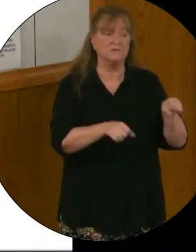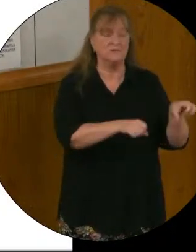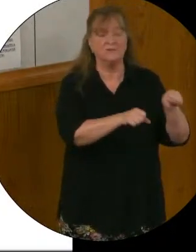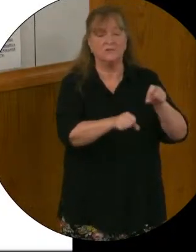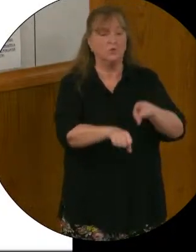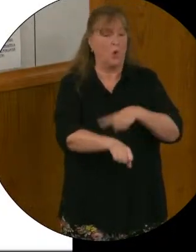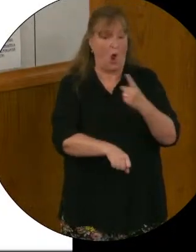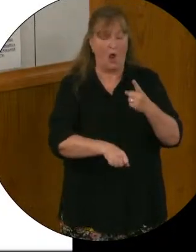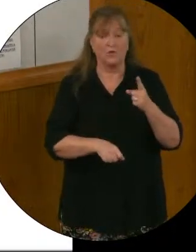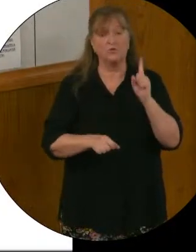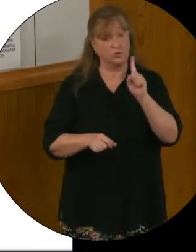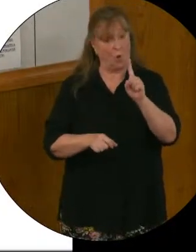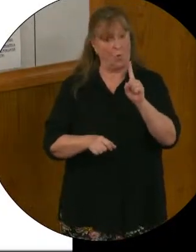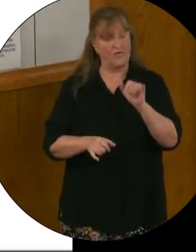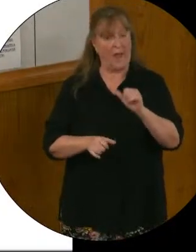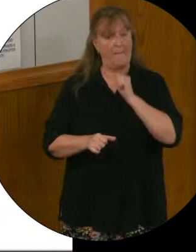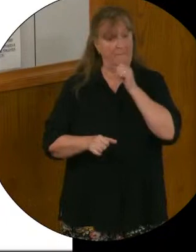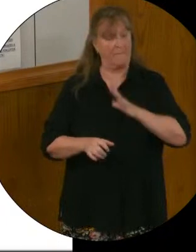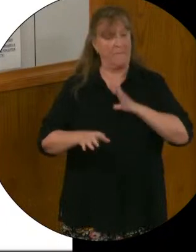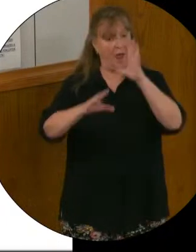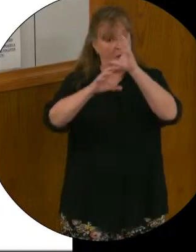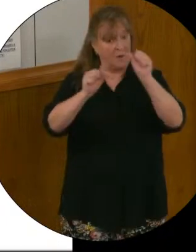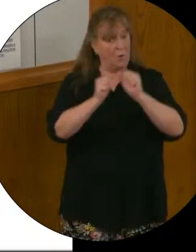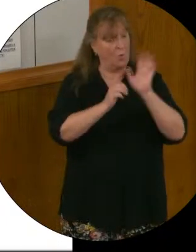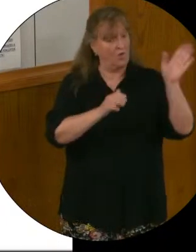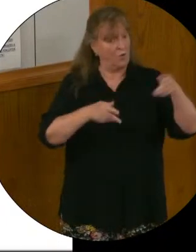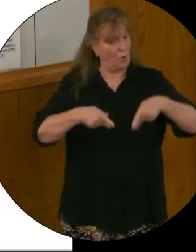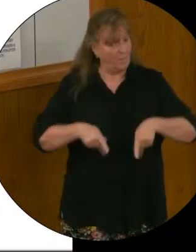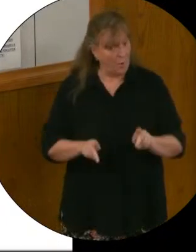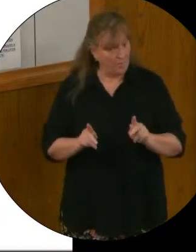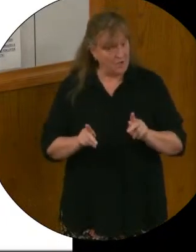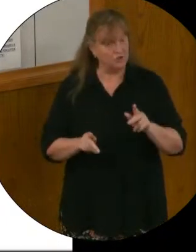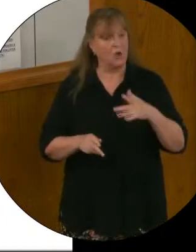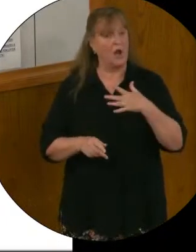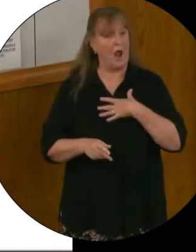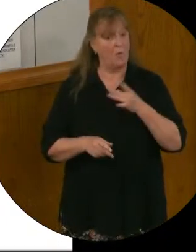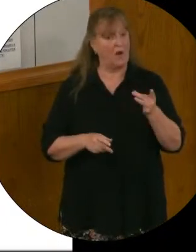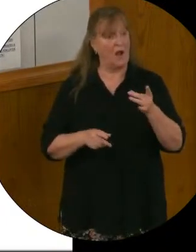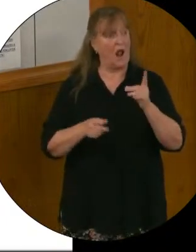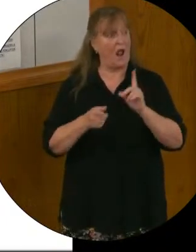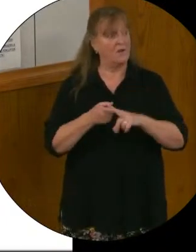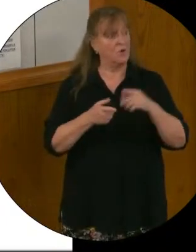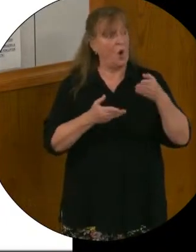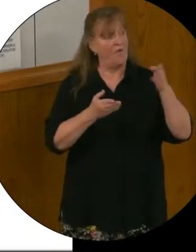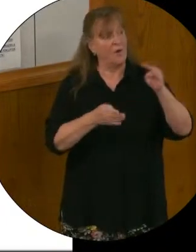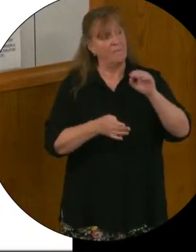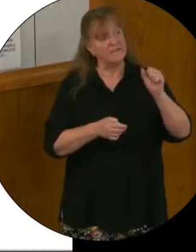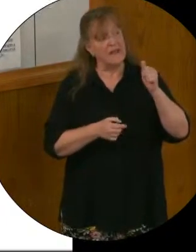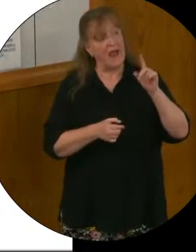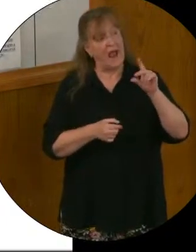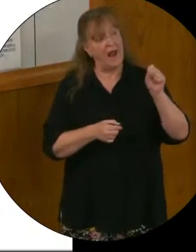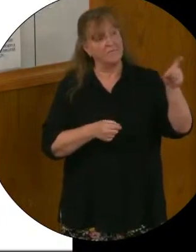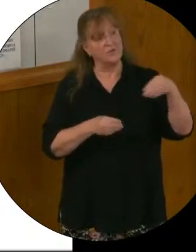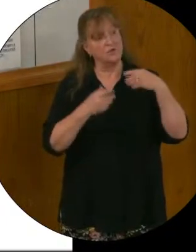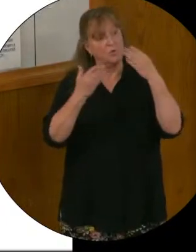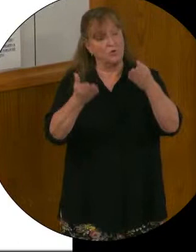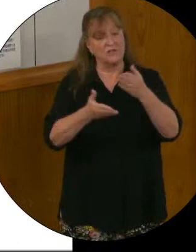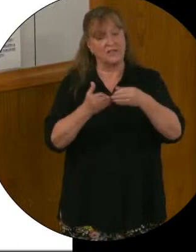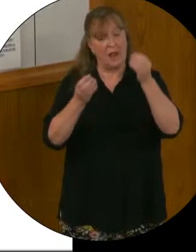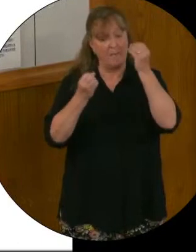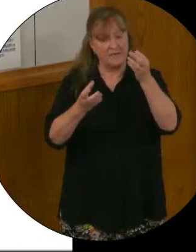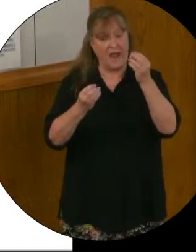So, and with that, Madam President, with your permission, I would like to allow for Ms. Adams to present some data,